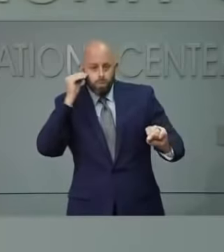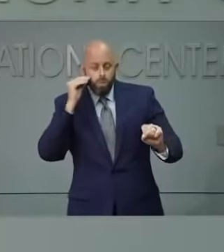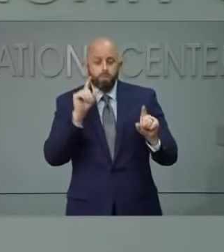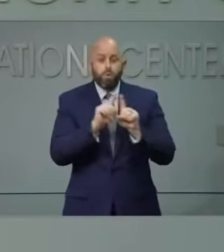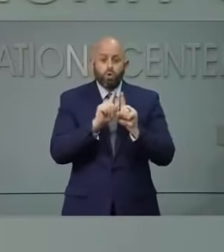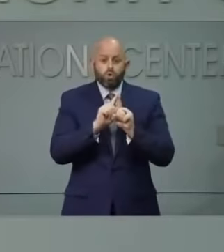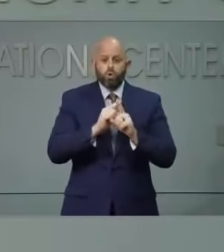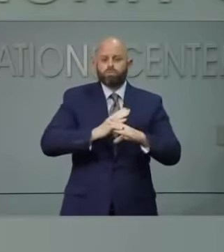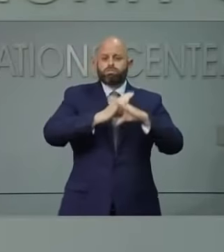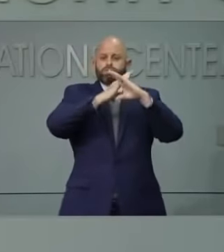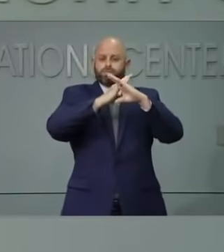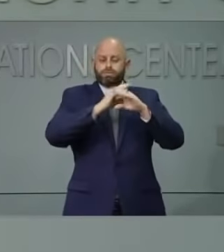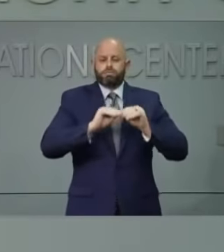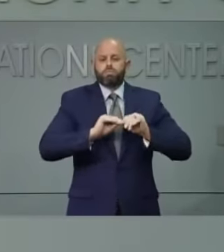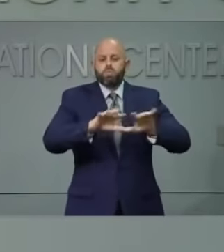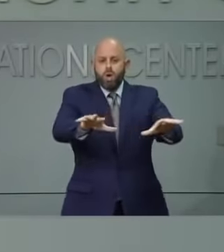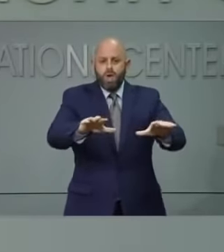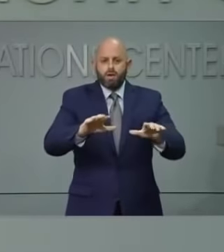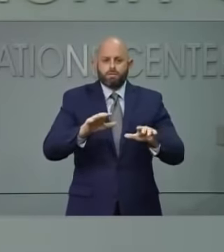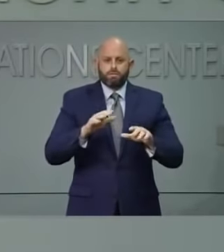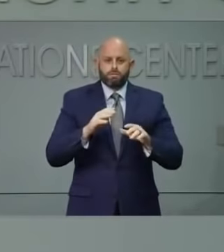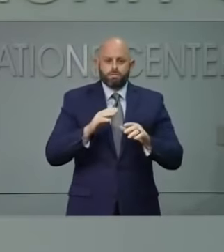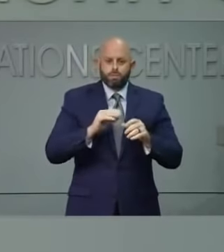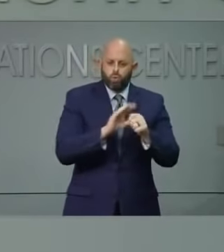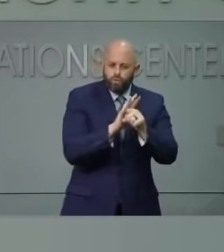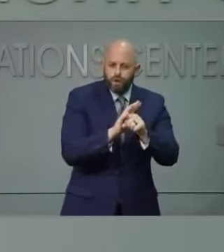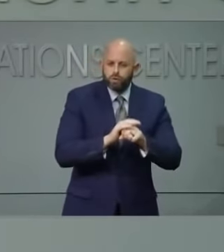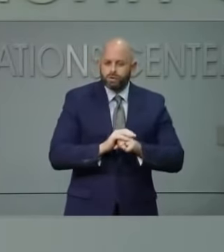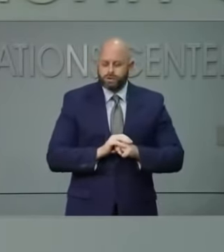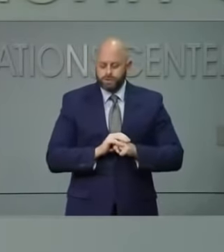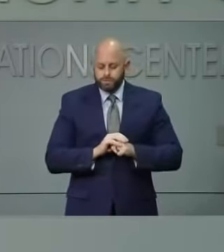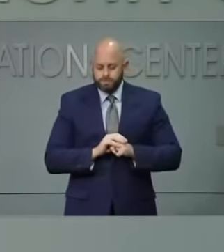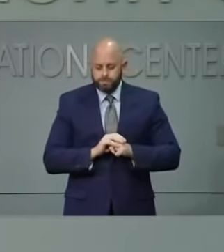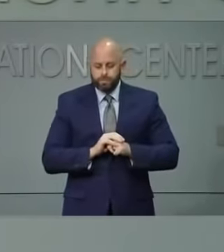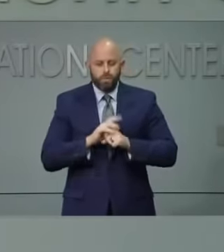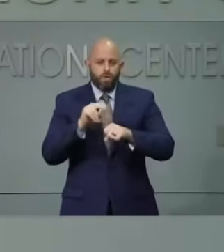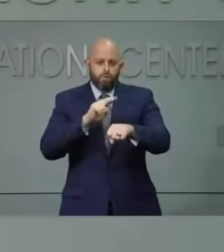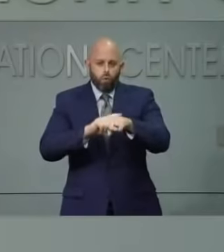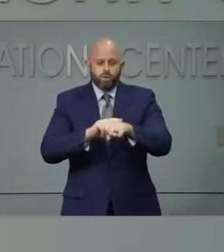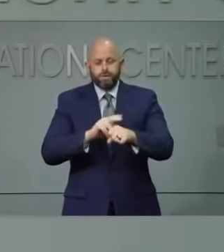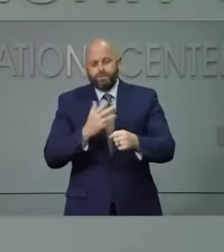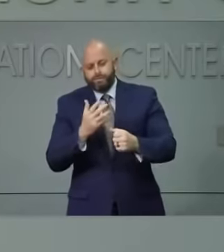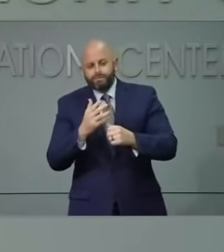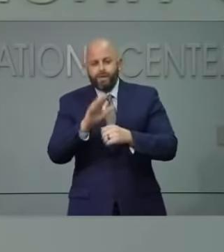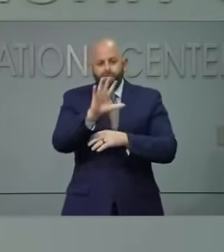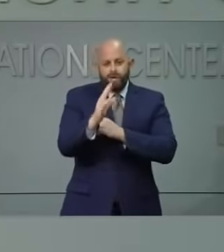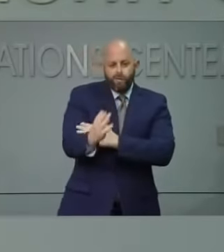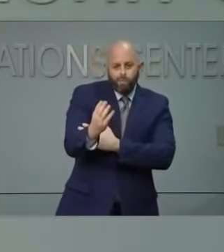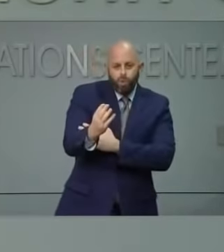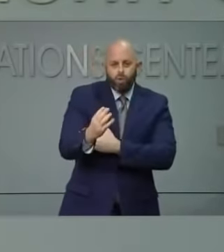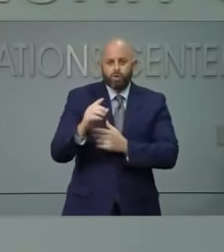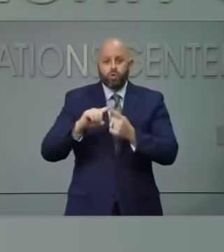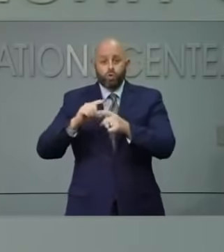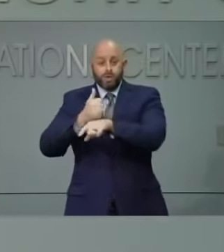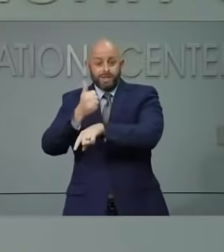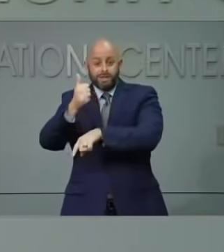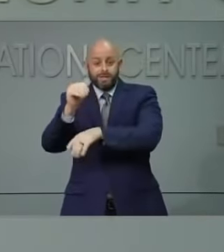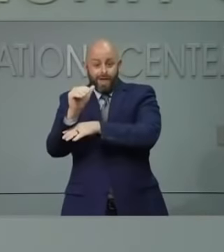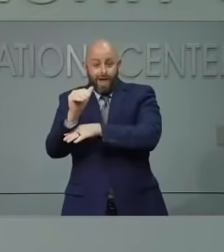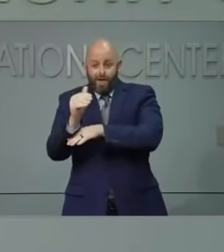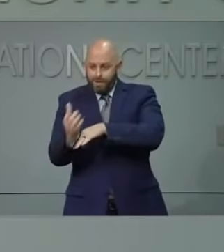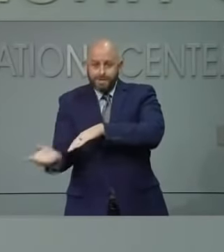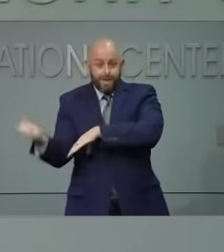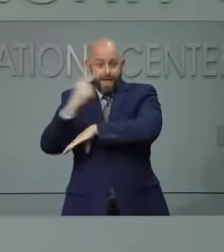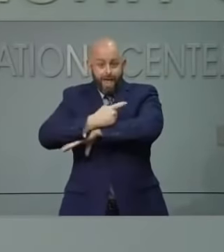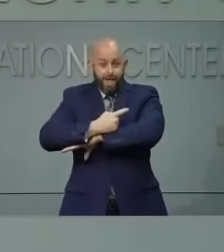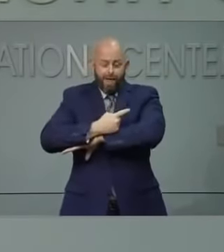This doesn't mean that you shouldn't be careful from 5 a.m. to 10 p.m. at night during the day. You need to be careful during